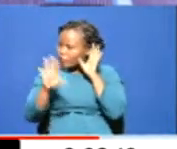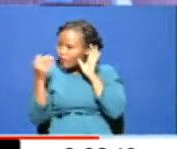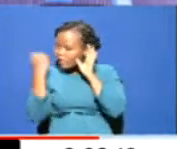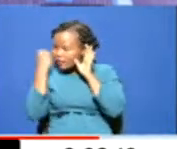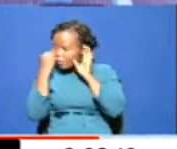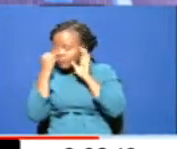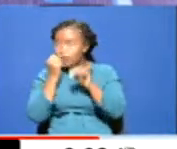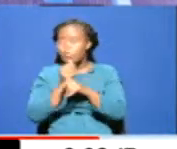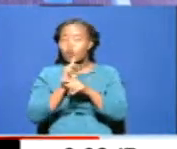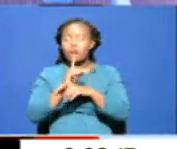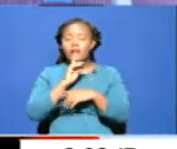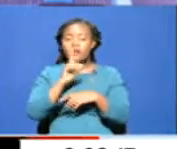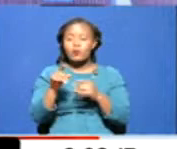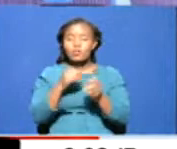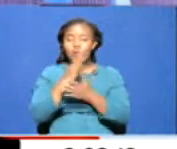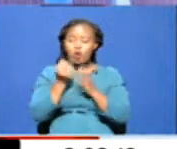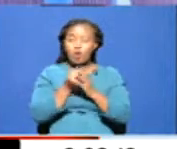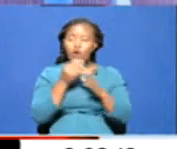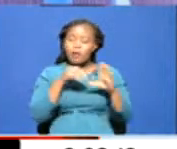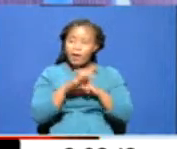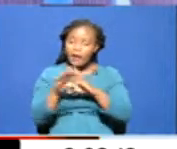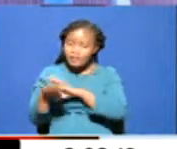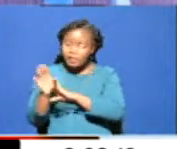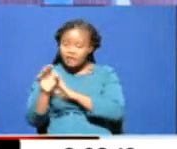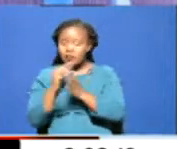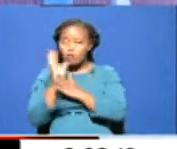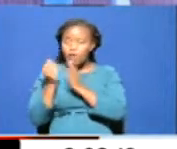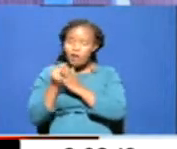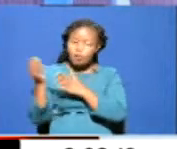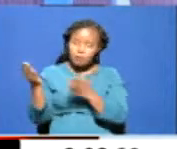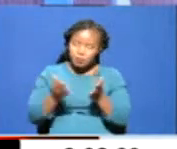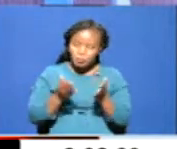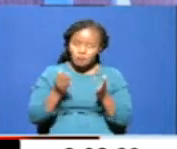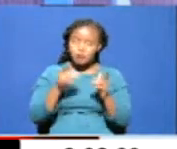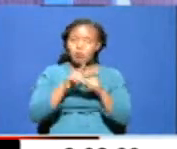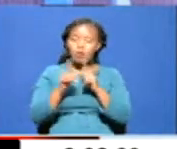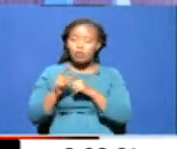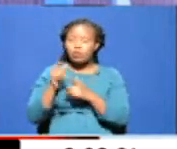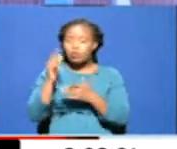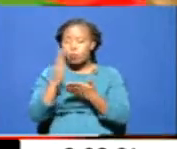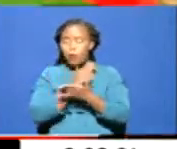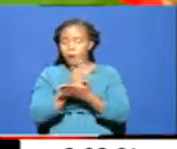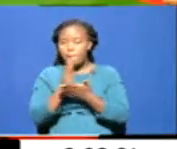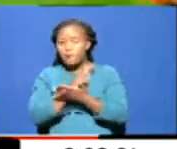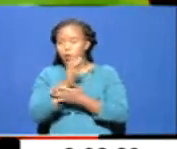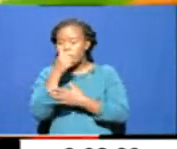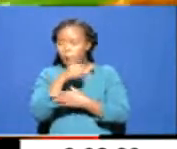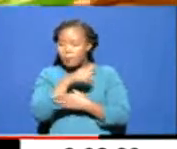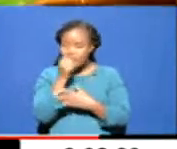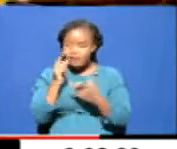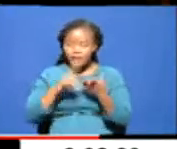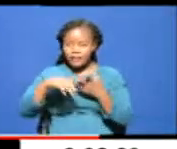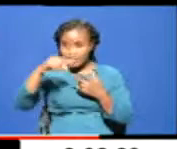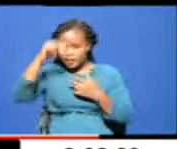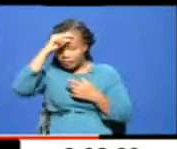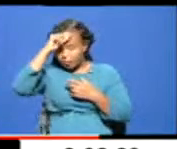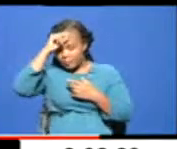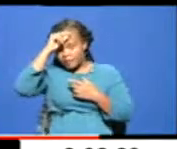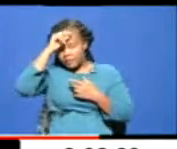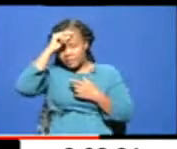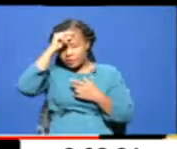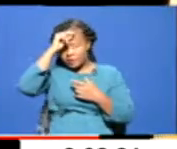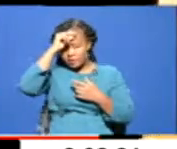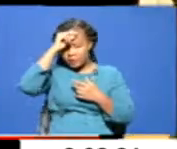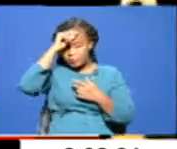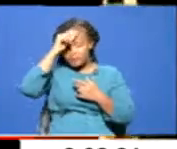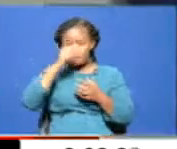that all actors are brought to the table, including both private sector, government. Nancy Okware,